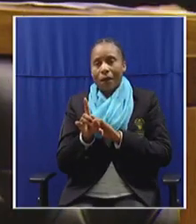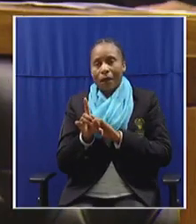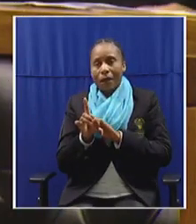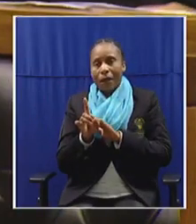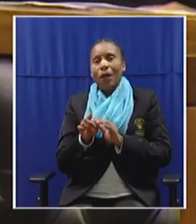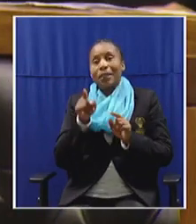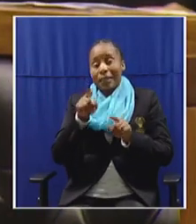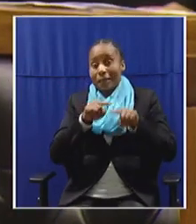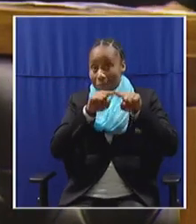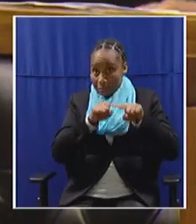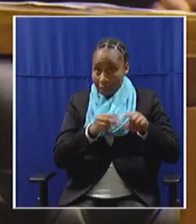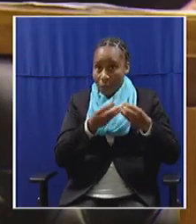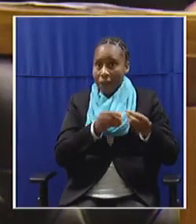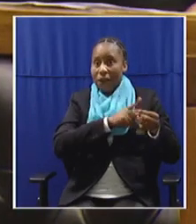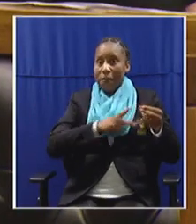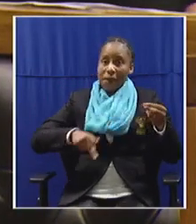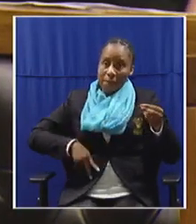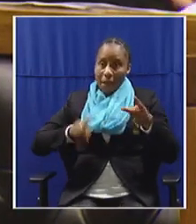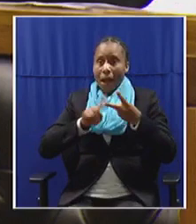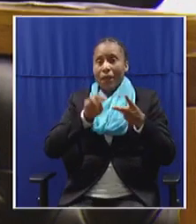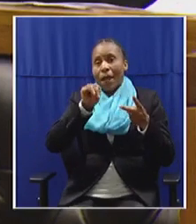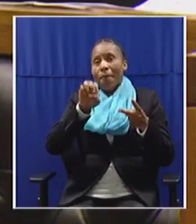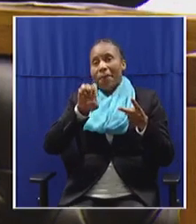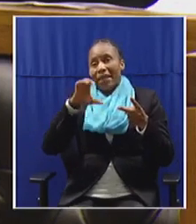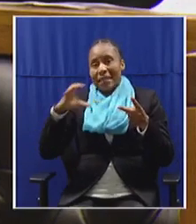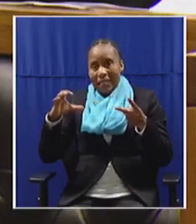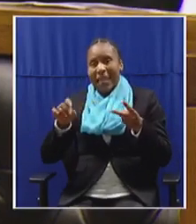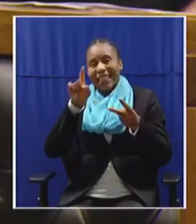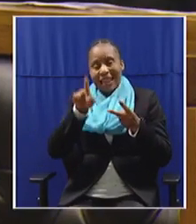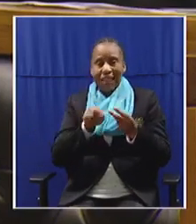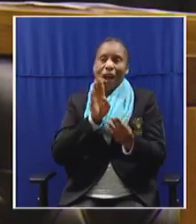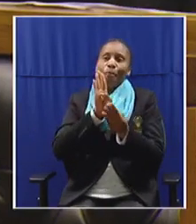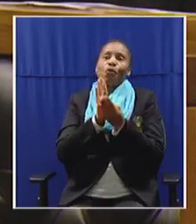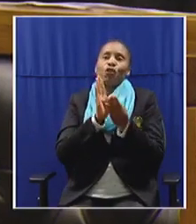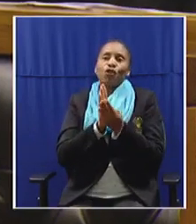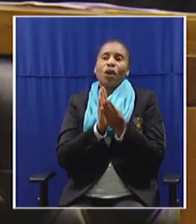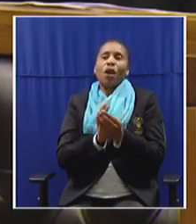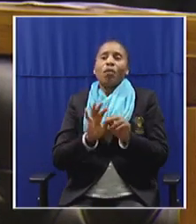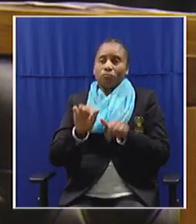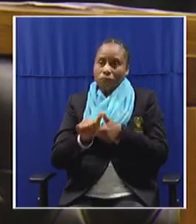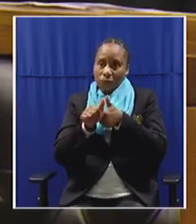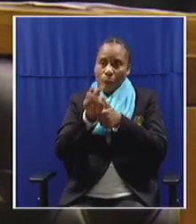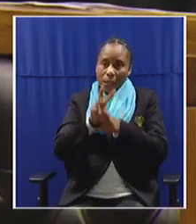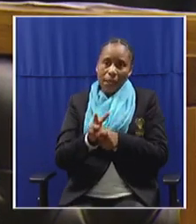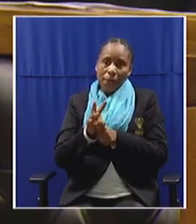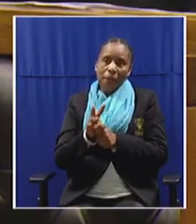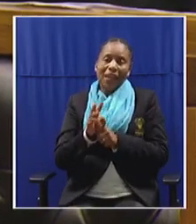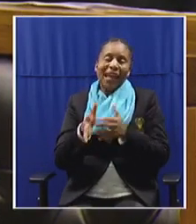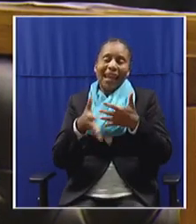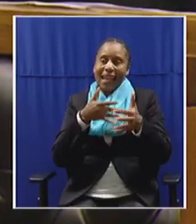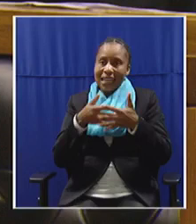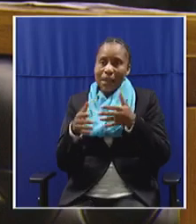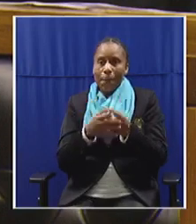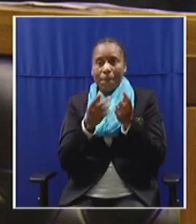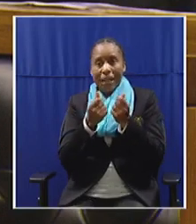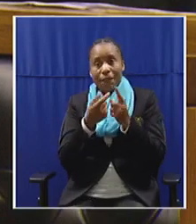MEC. Ileyo ke into esiyoyenza ukuthi imali ephumayo noma iphuma ku national noma iphuma